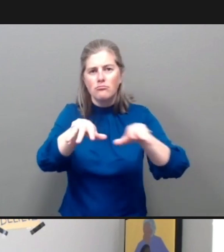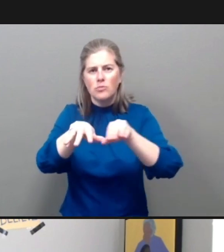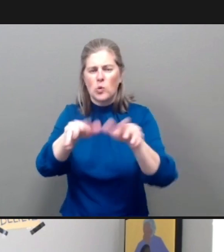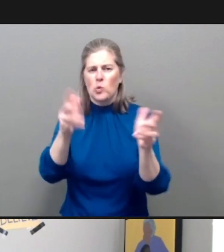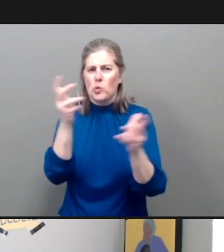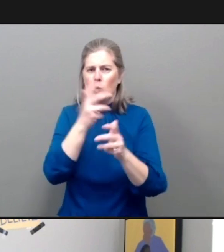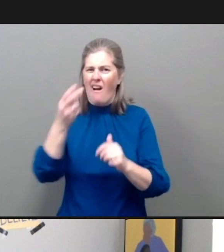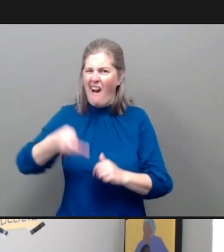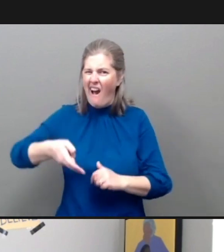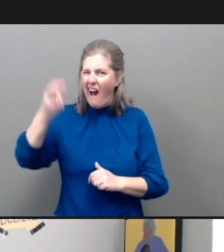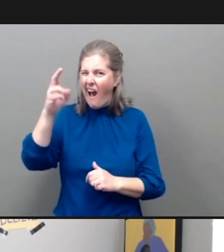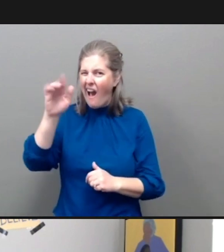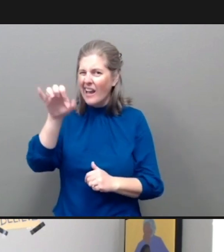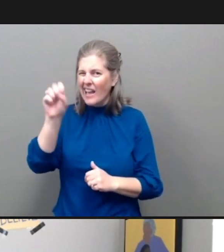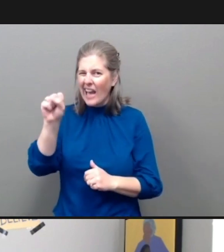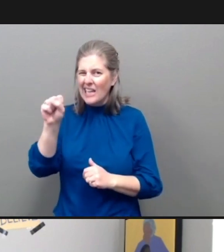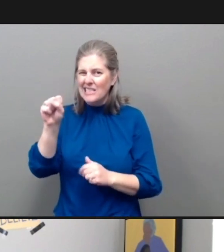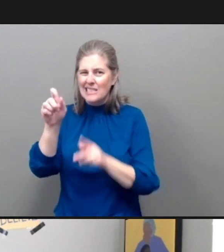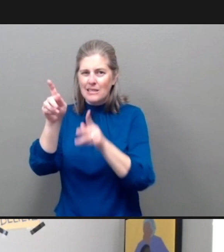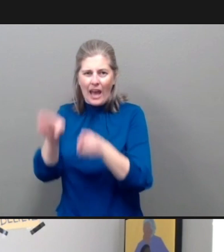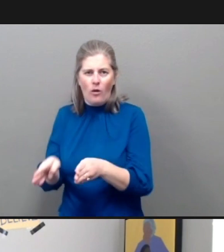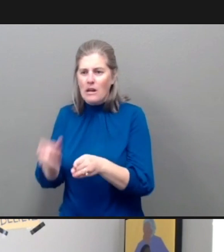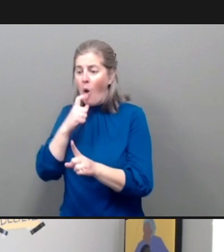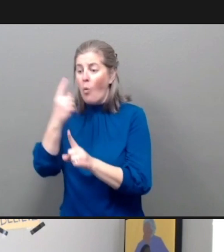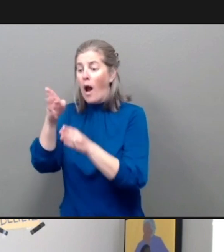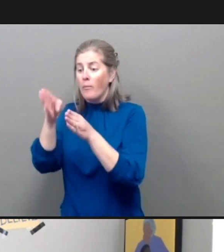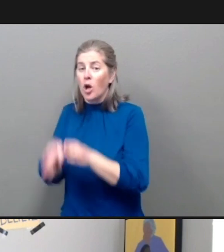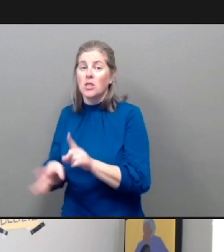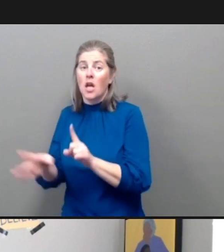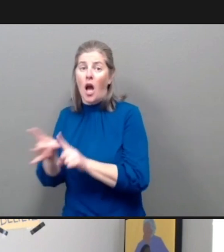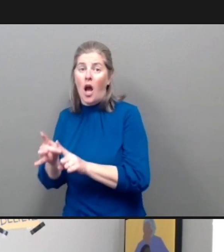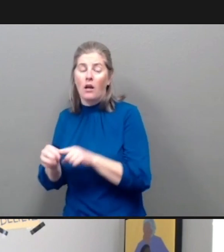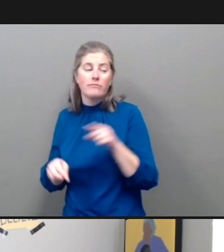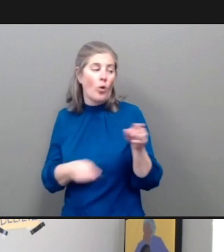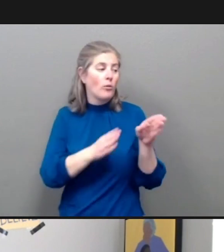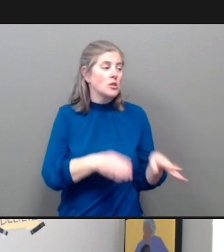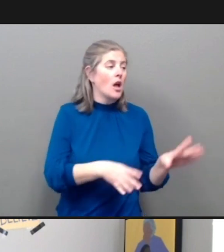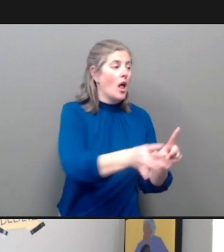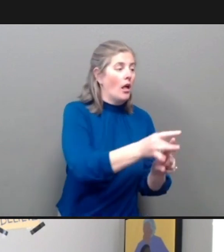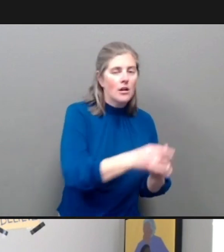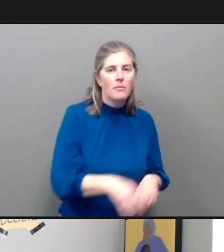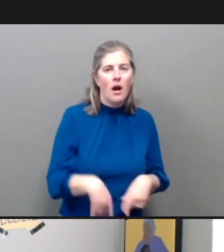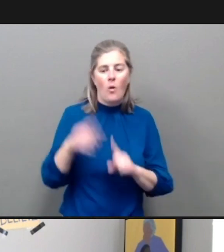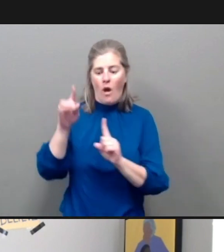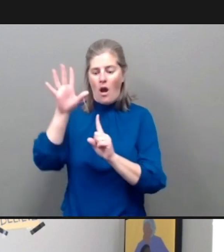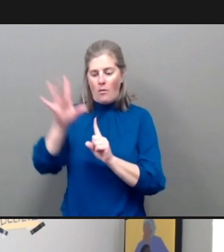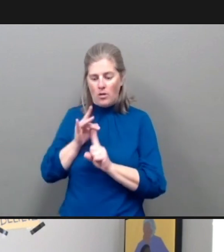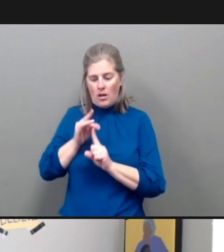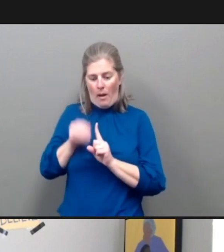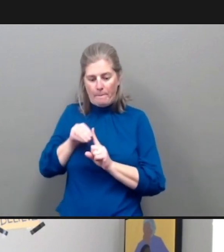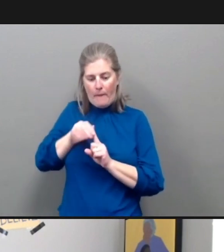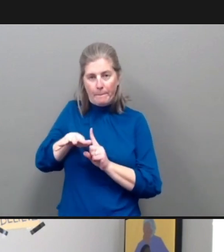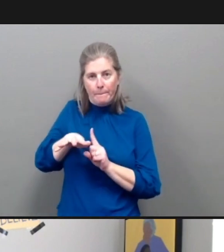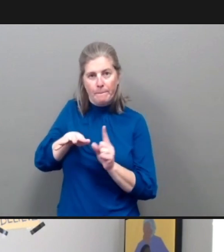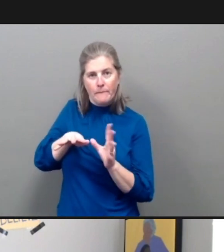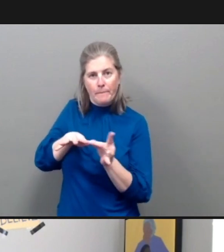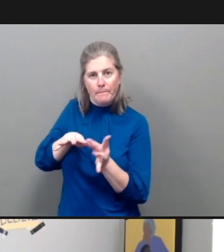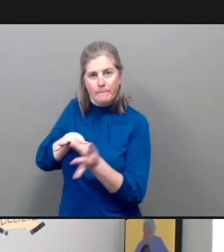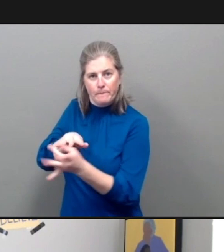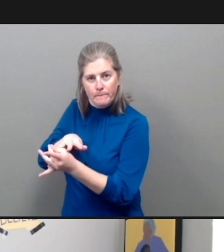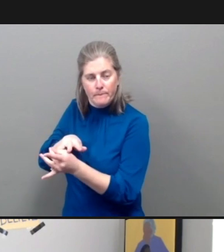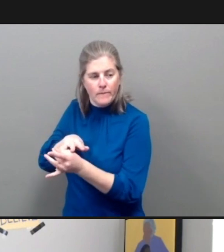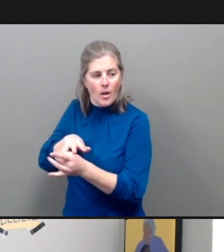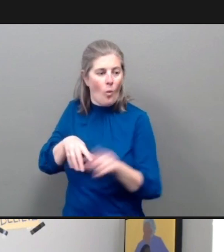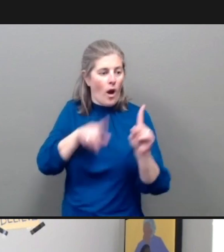case count is not just one person here and one person there getting COVID, but it's clusters of people in every county